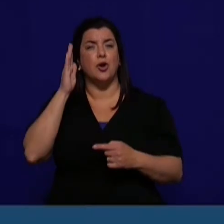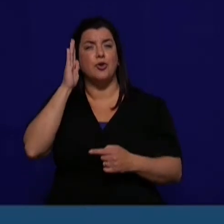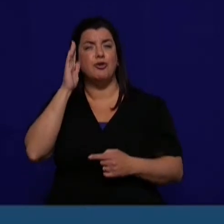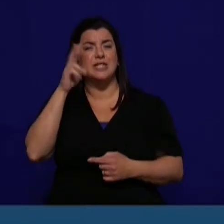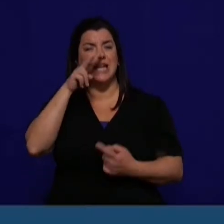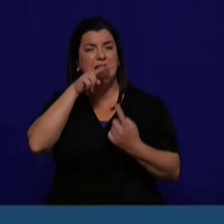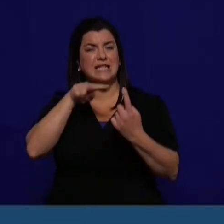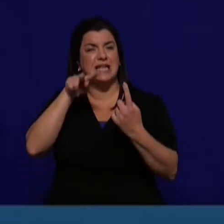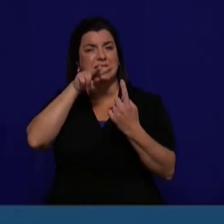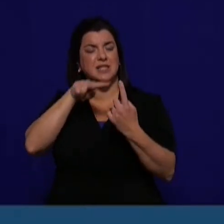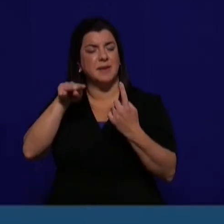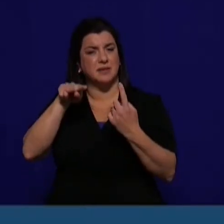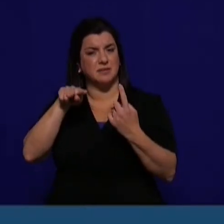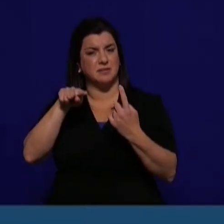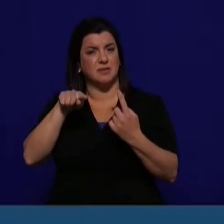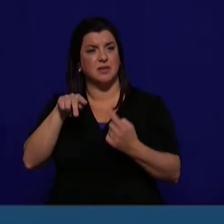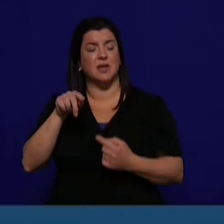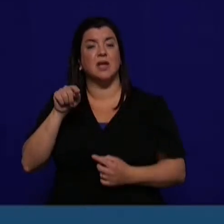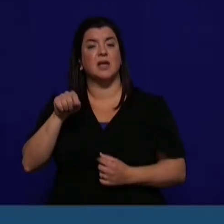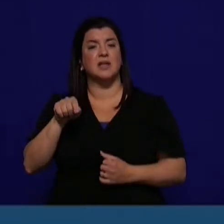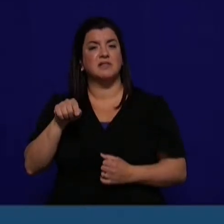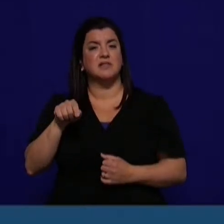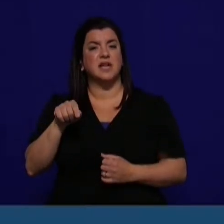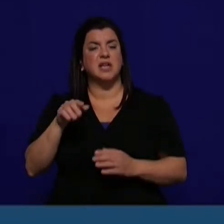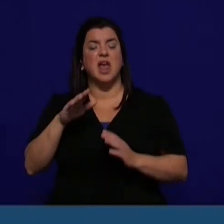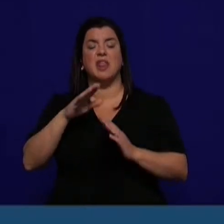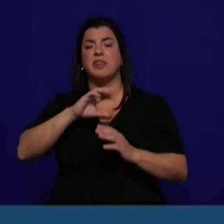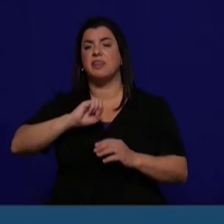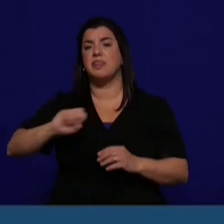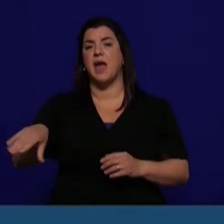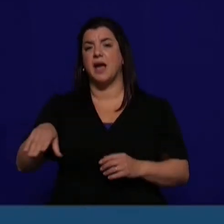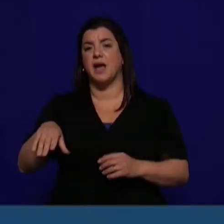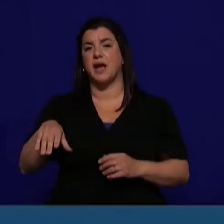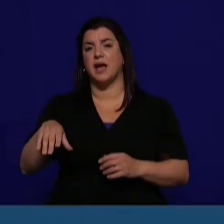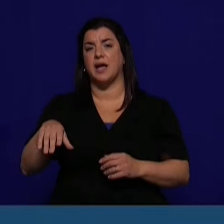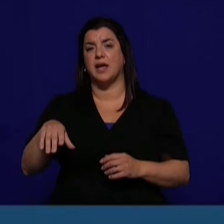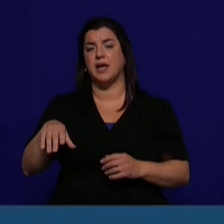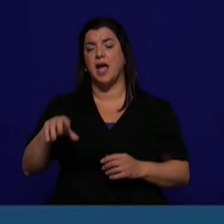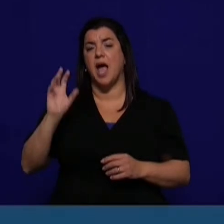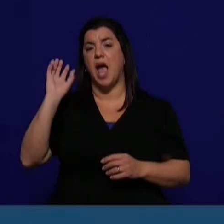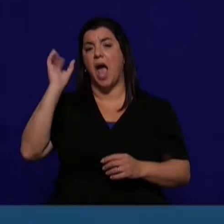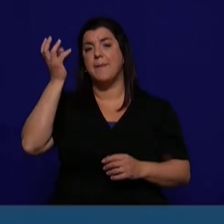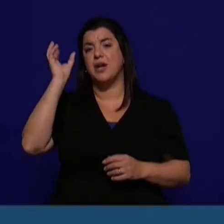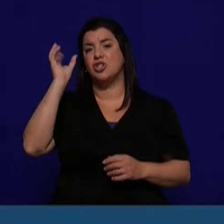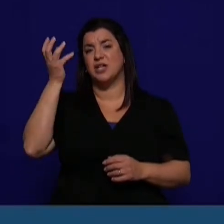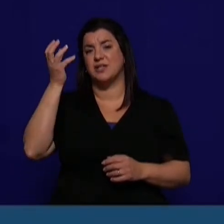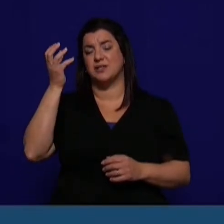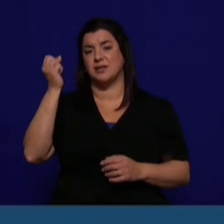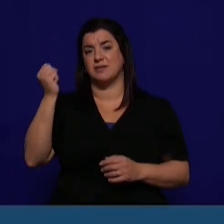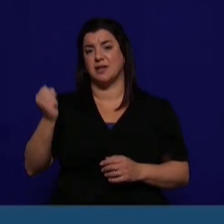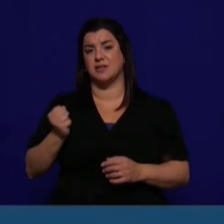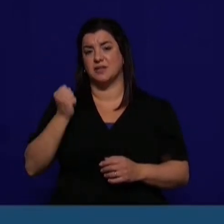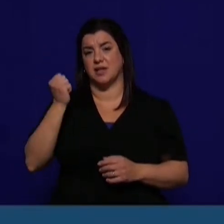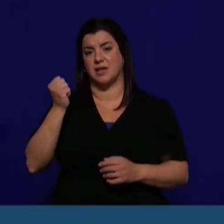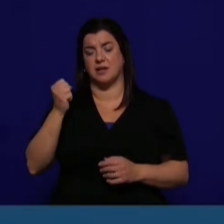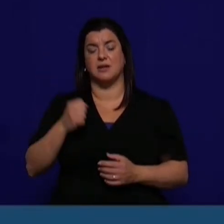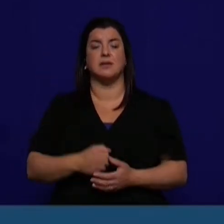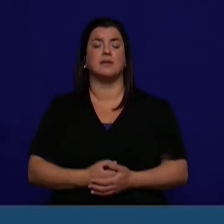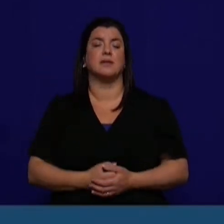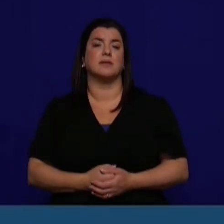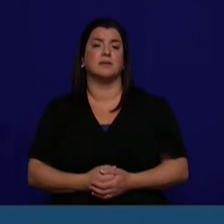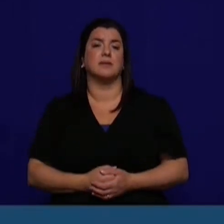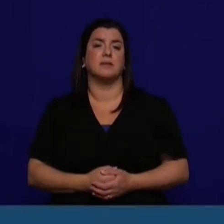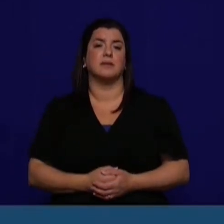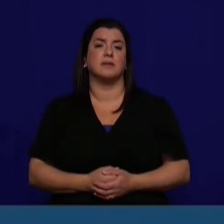abbażi tagħhom kienet neħħiet l-emerġenza tas-saħħa pubblika. Fil-ġimgħat li għaddew kont għamilt differenza bejn l-Impact Assessment Form u